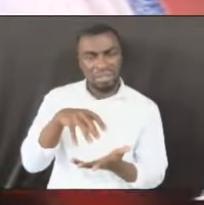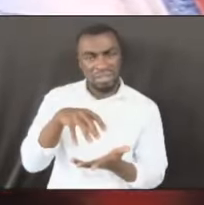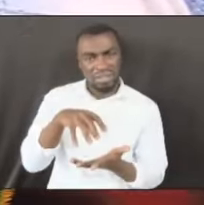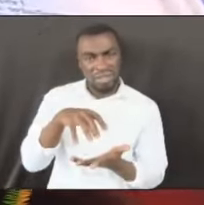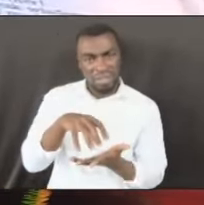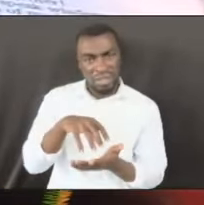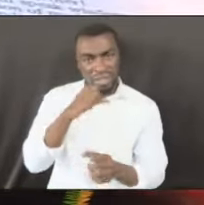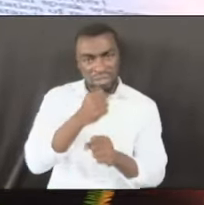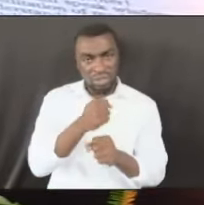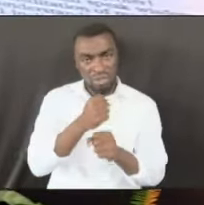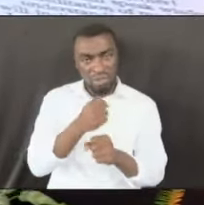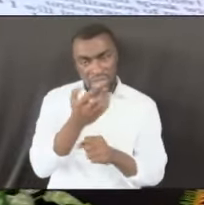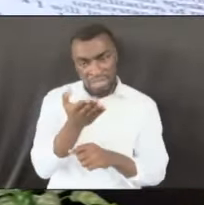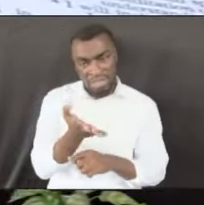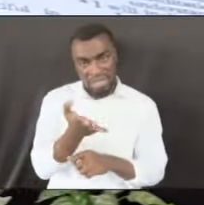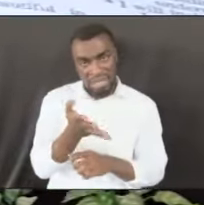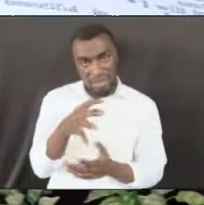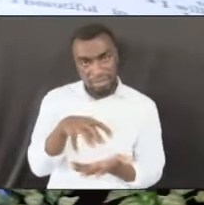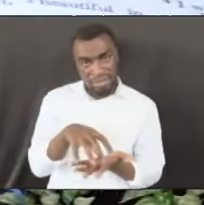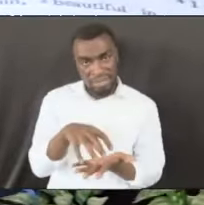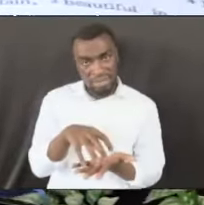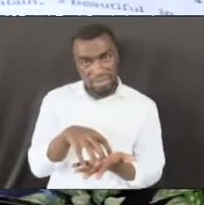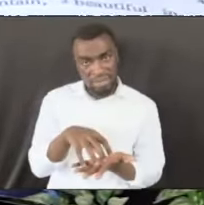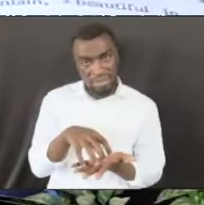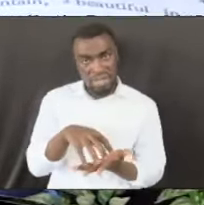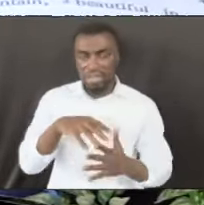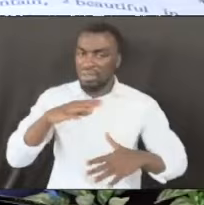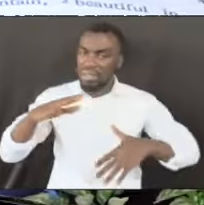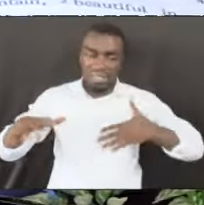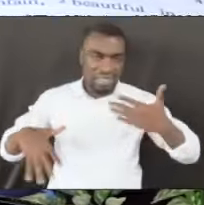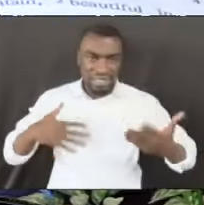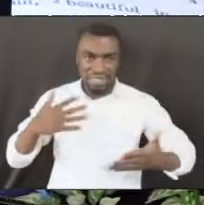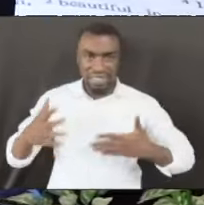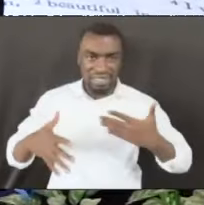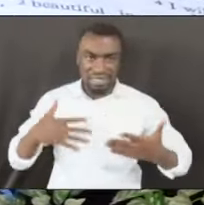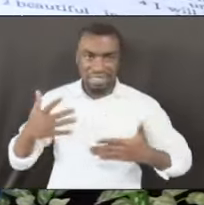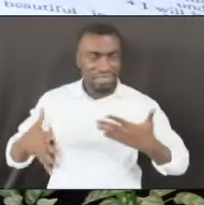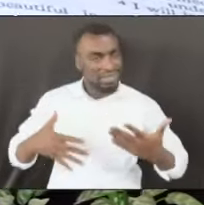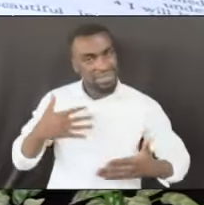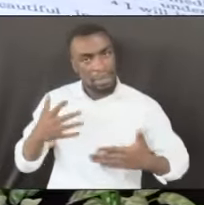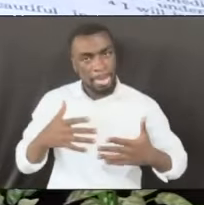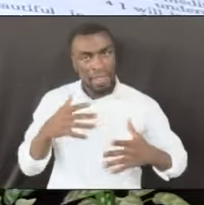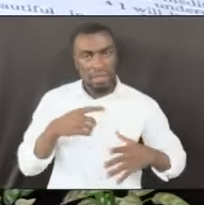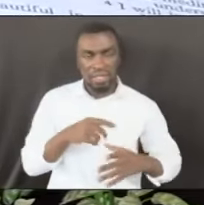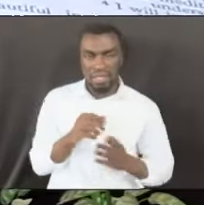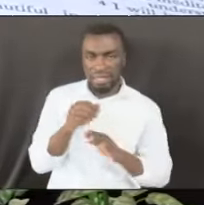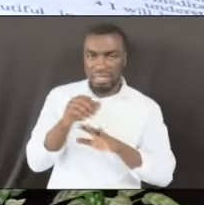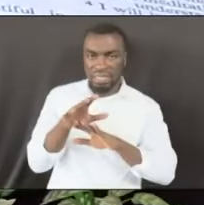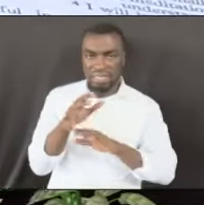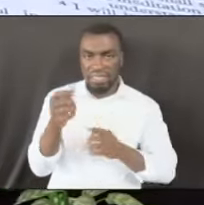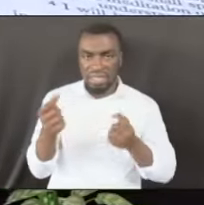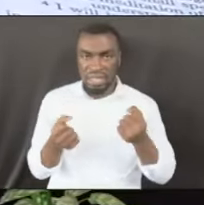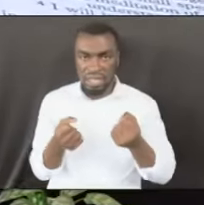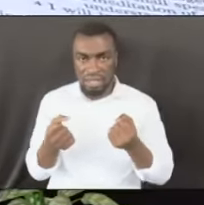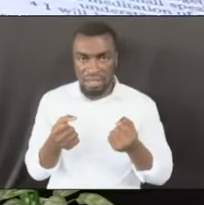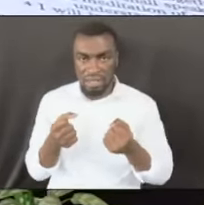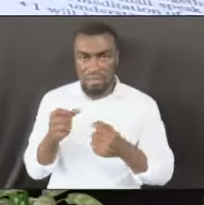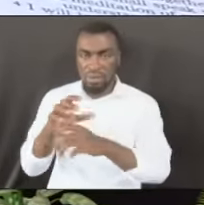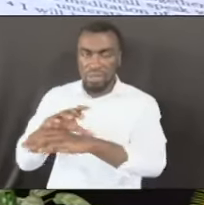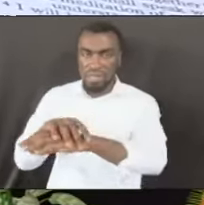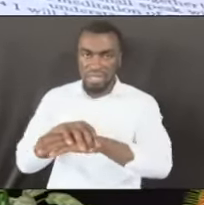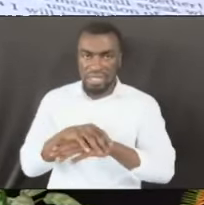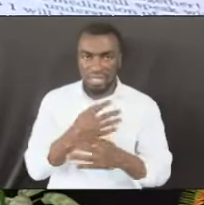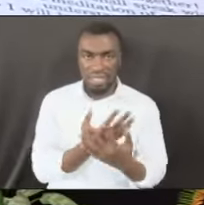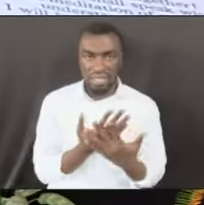excited. He was gifted. He was talented. They sent a truck to go and collect his belongings. What he tells me,